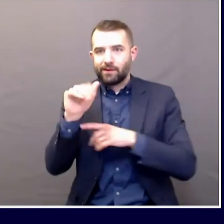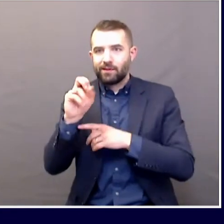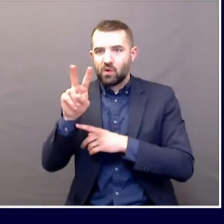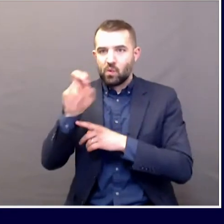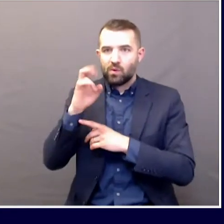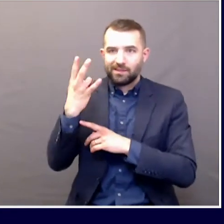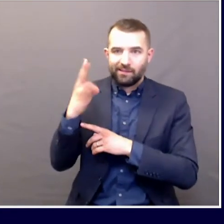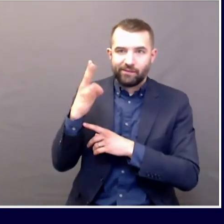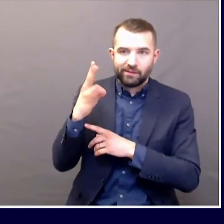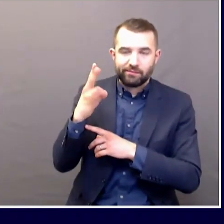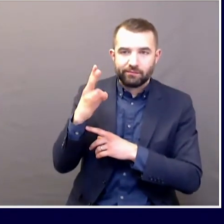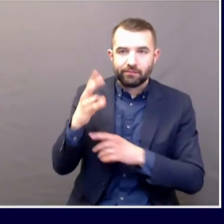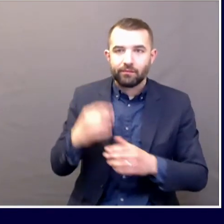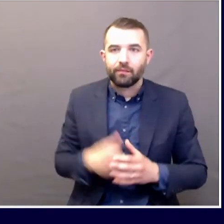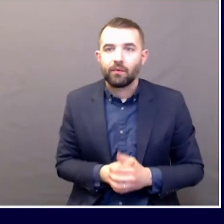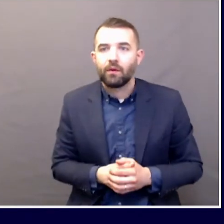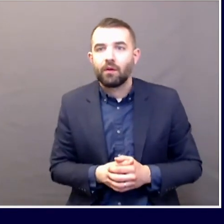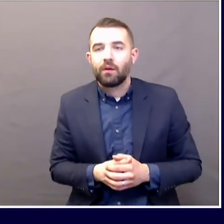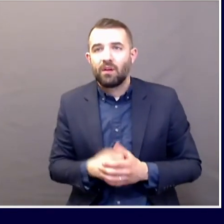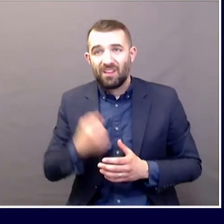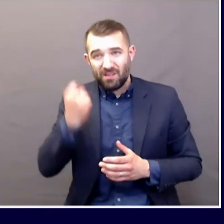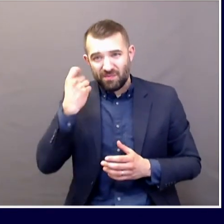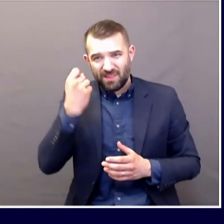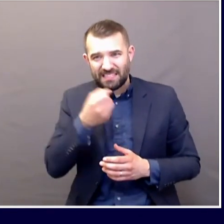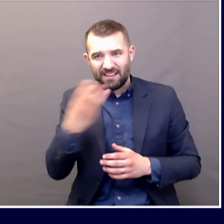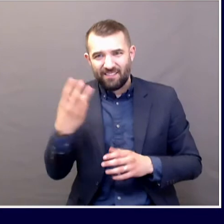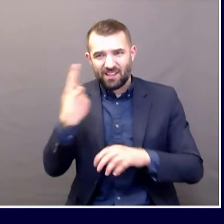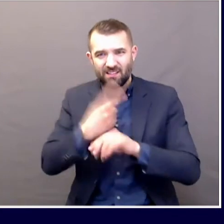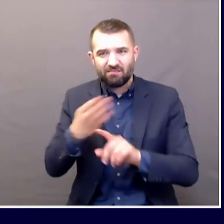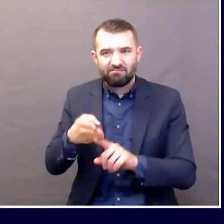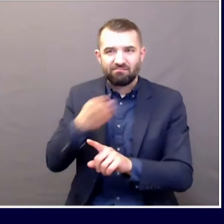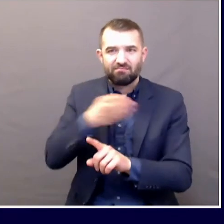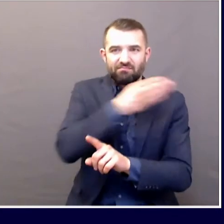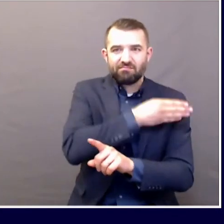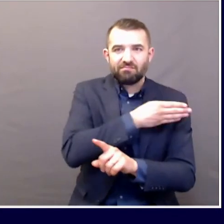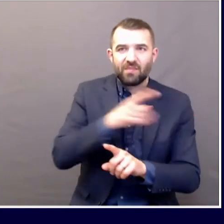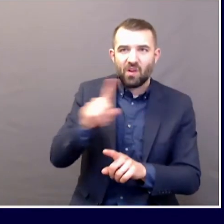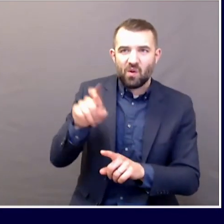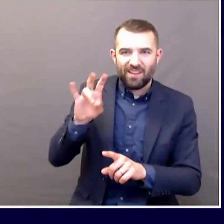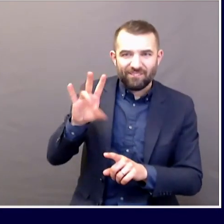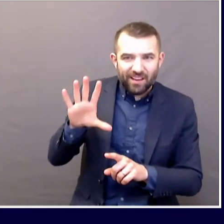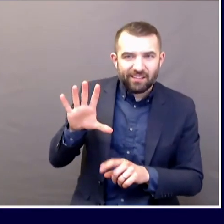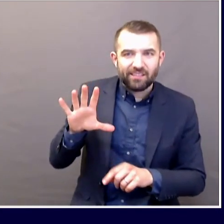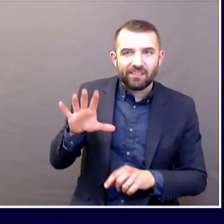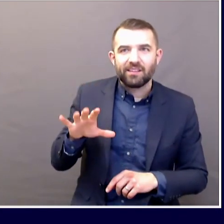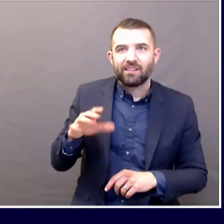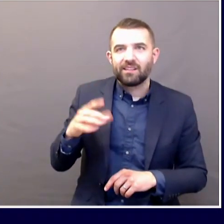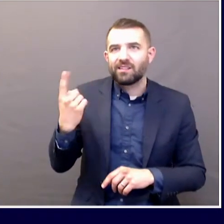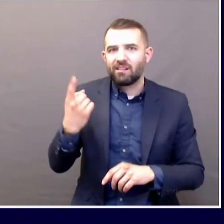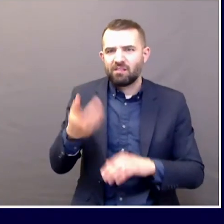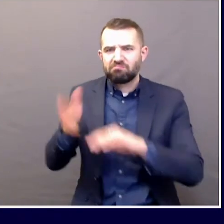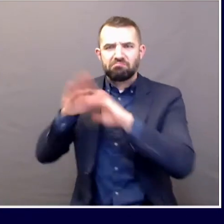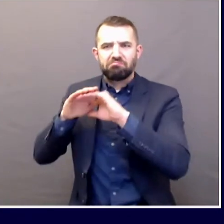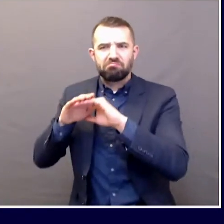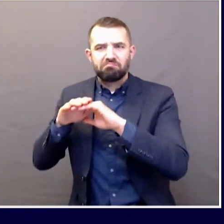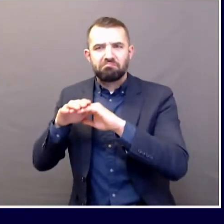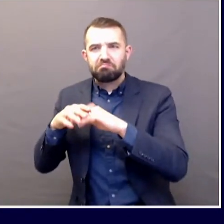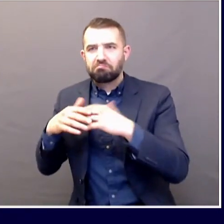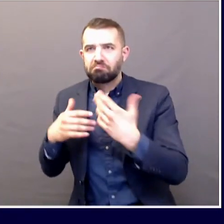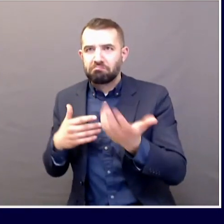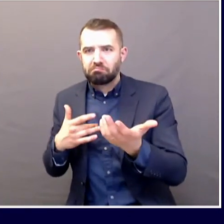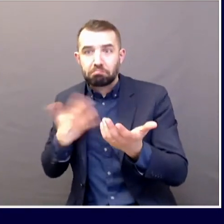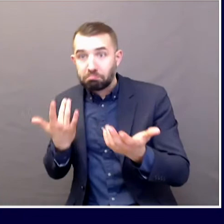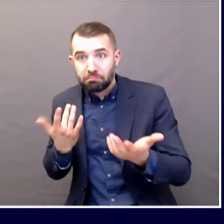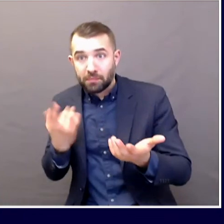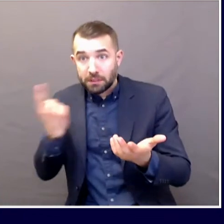seeing under 100. Is there anything we can correlate this number to? Any big events? No big events that